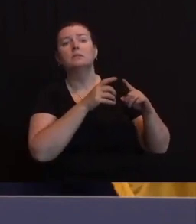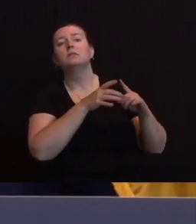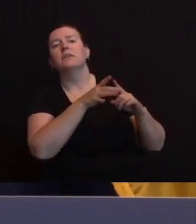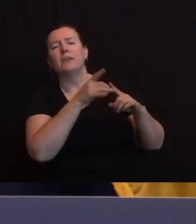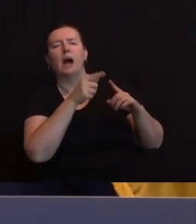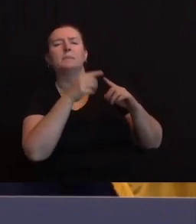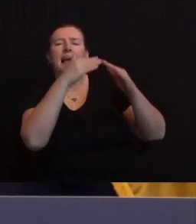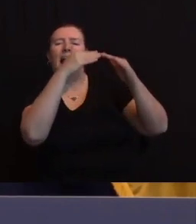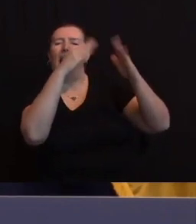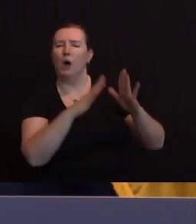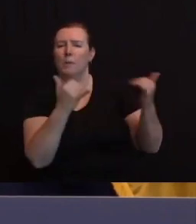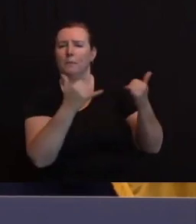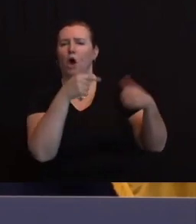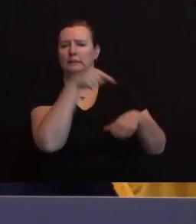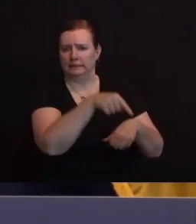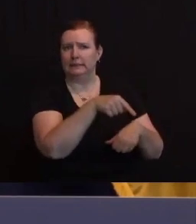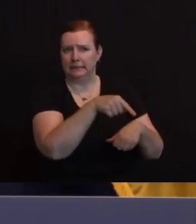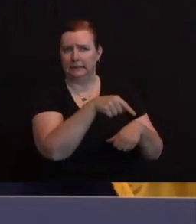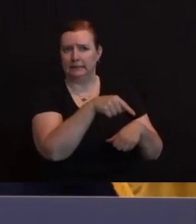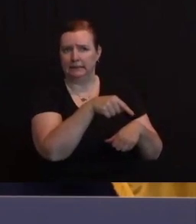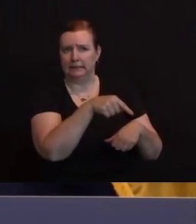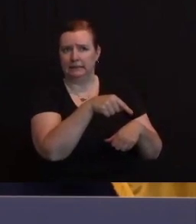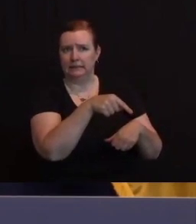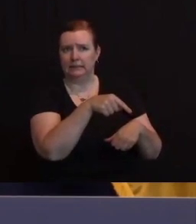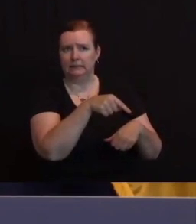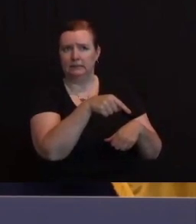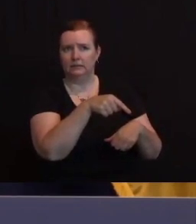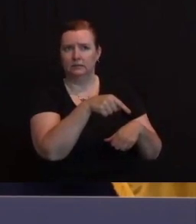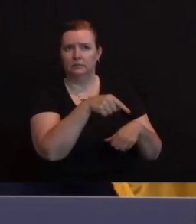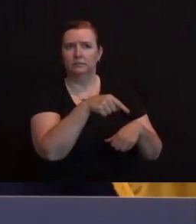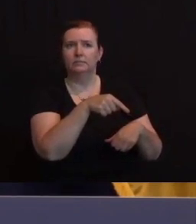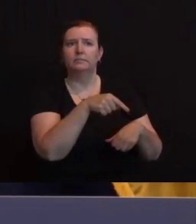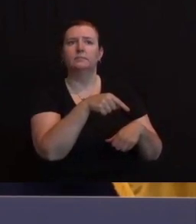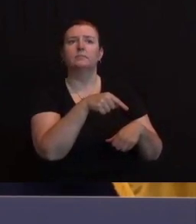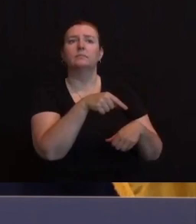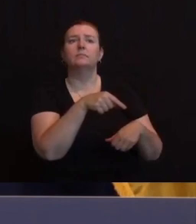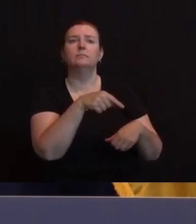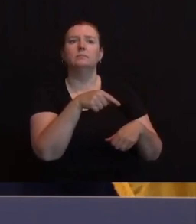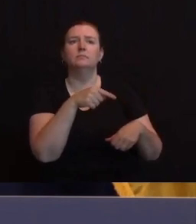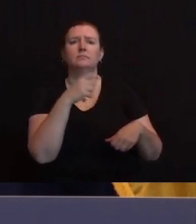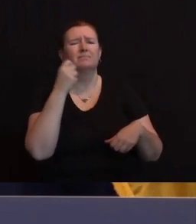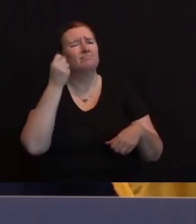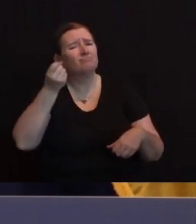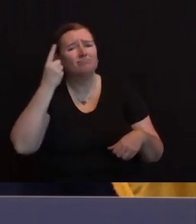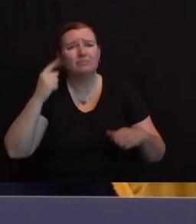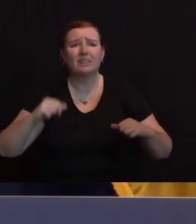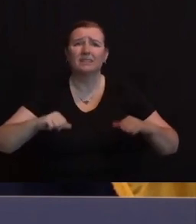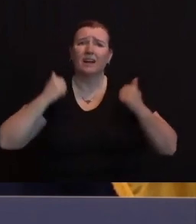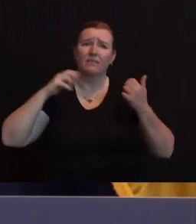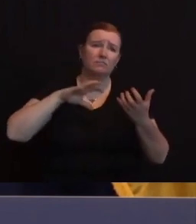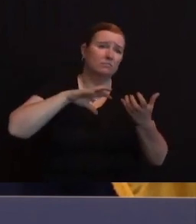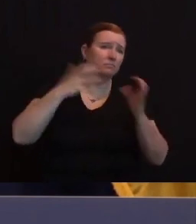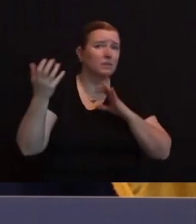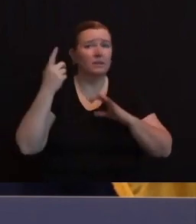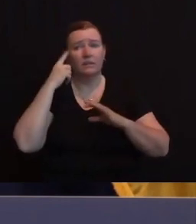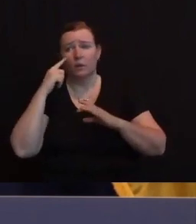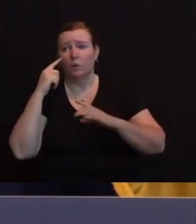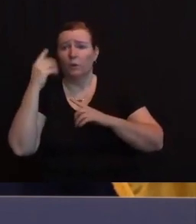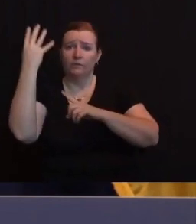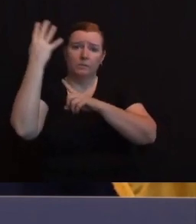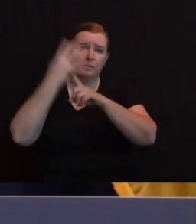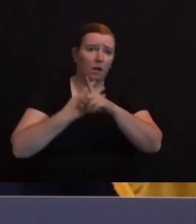We get it. We've all had our routines turned upside down for the past 4 months, and we want to blow off some steam with